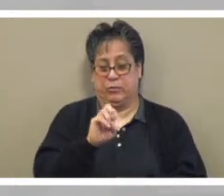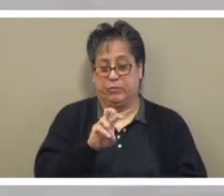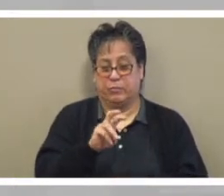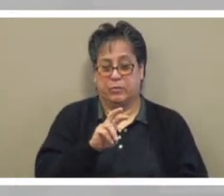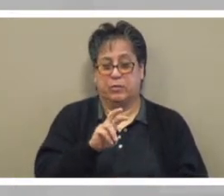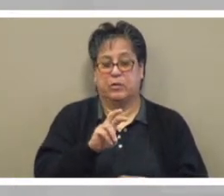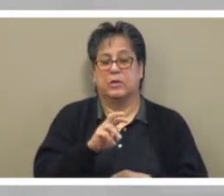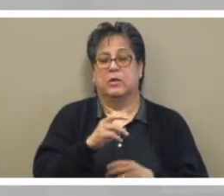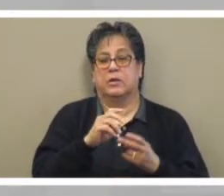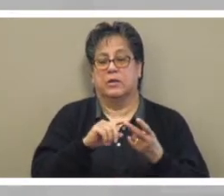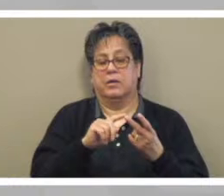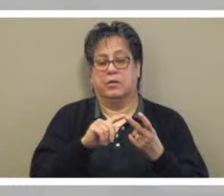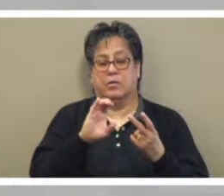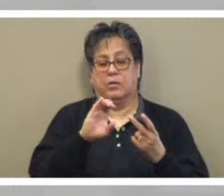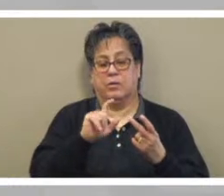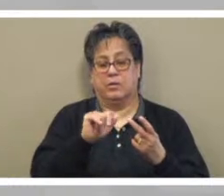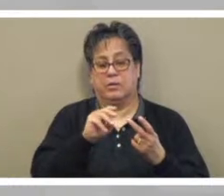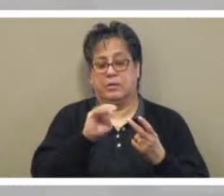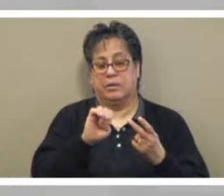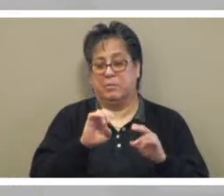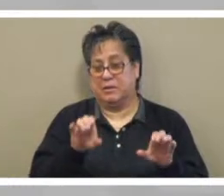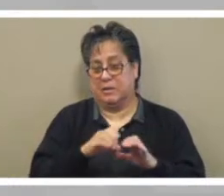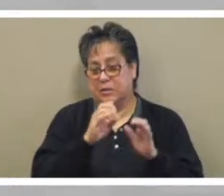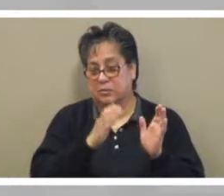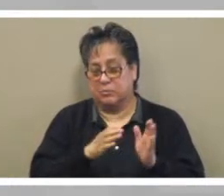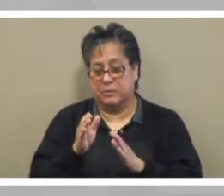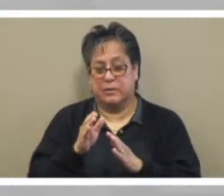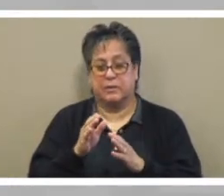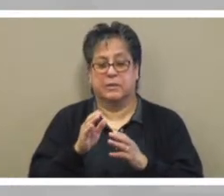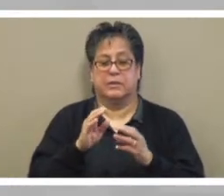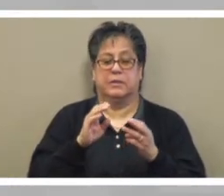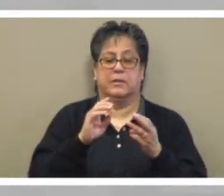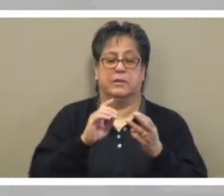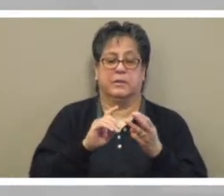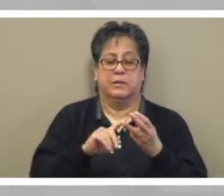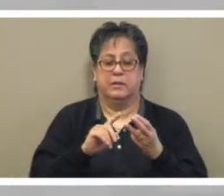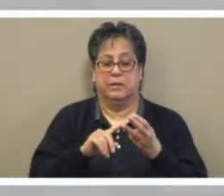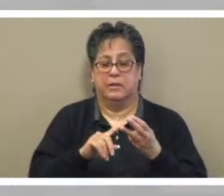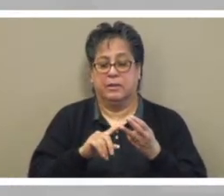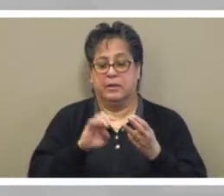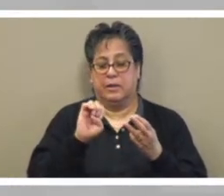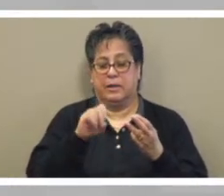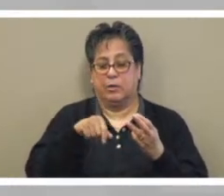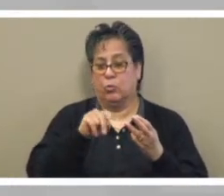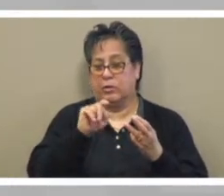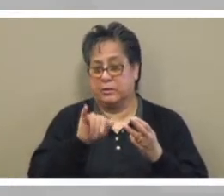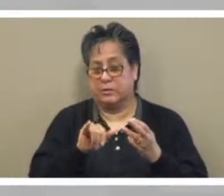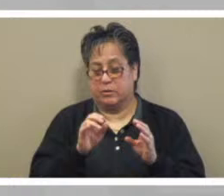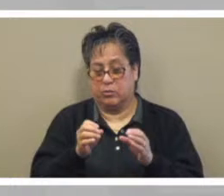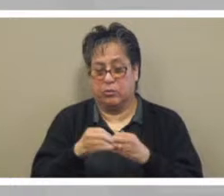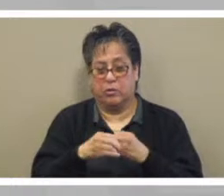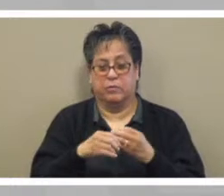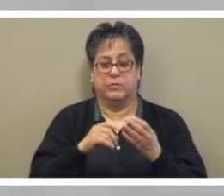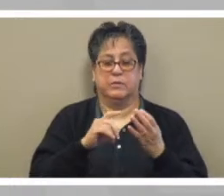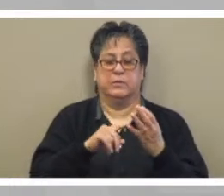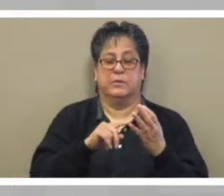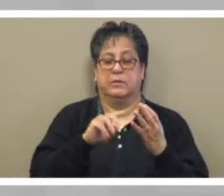the continued climate action plan development efforts, the requested equity office, our municipal